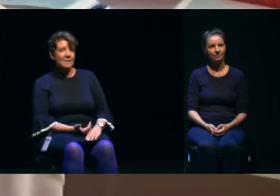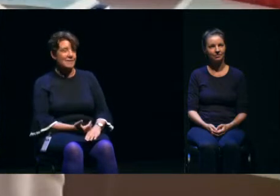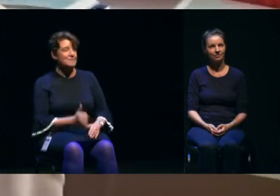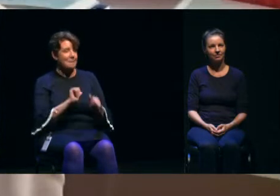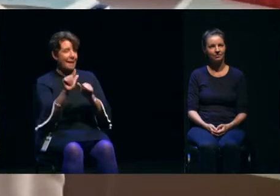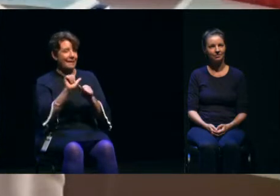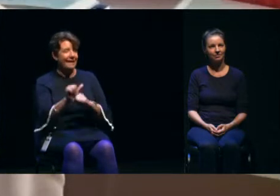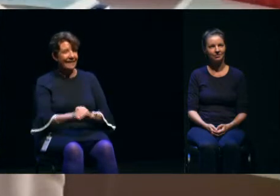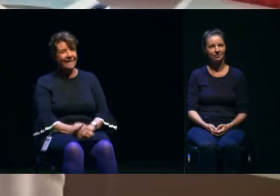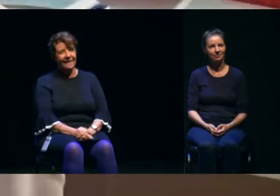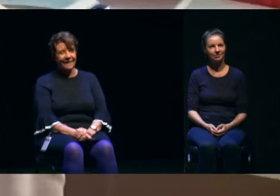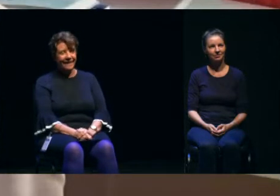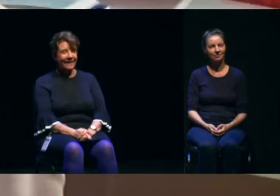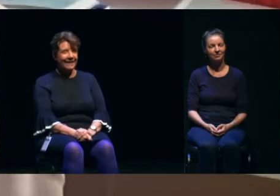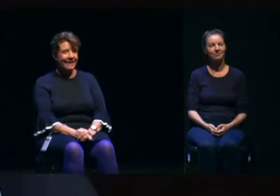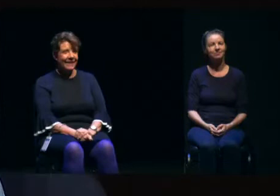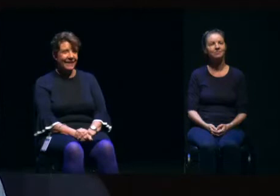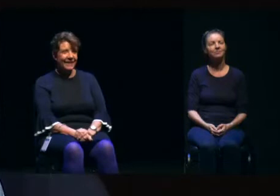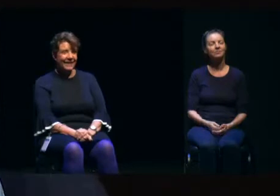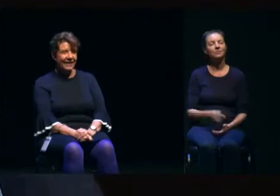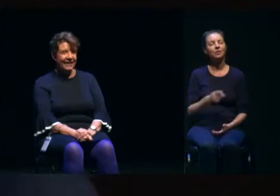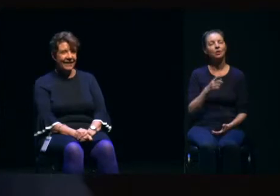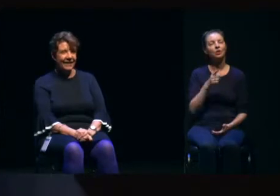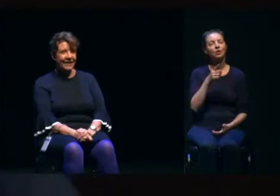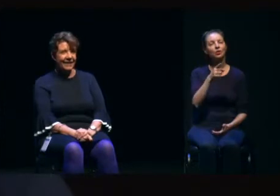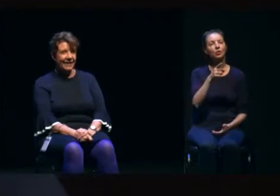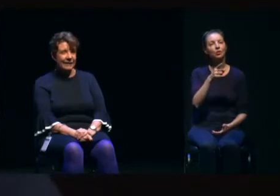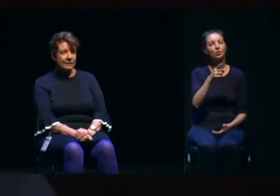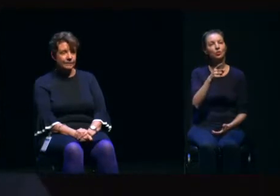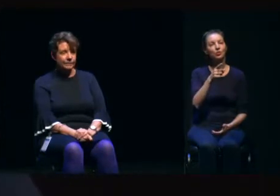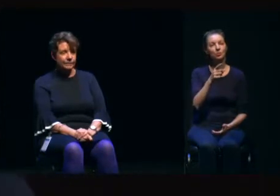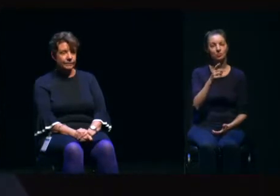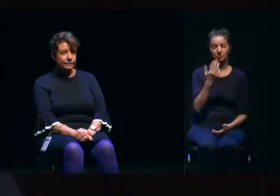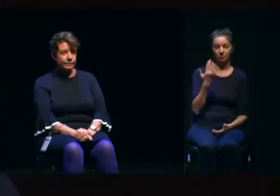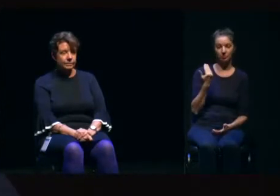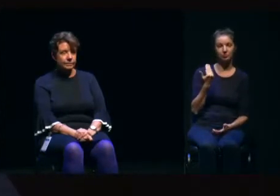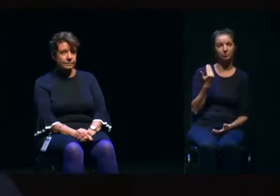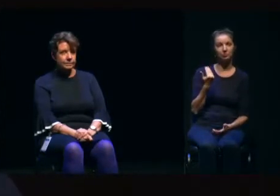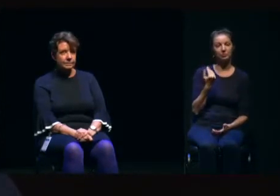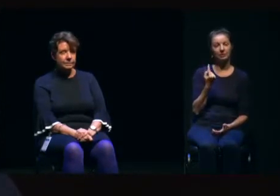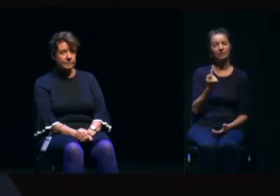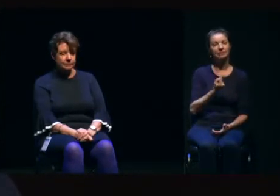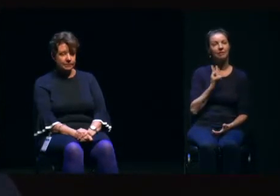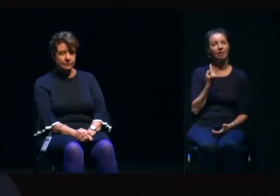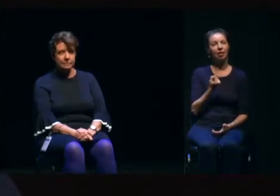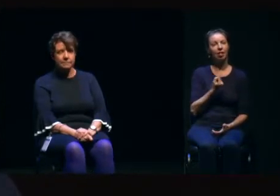better. You in fact were single again in, I